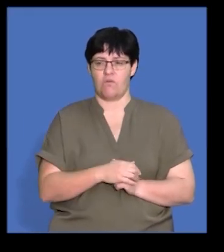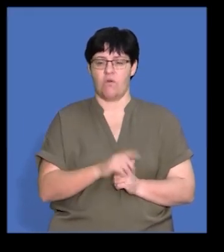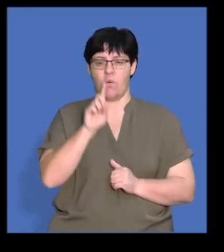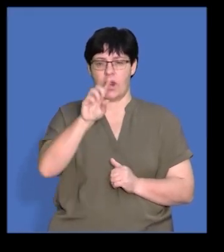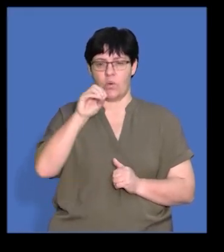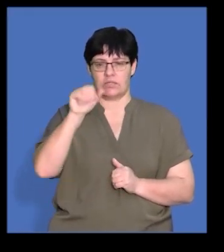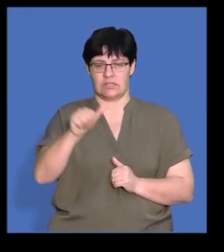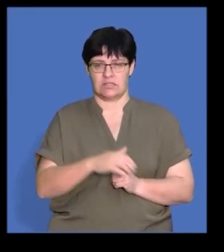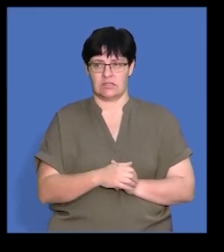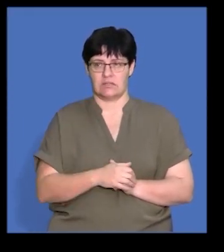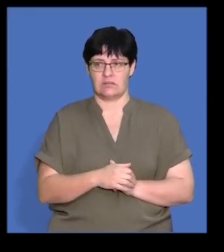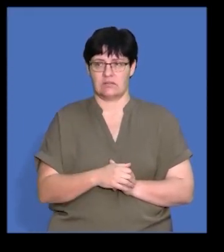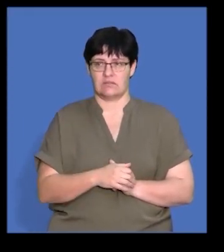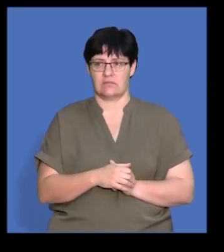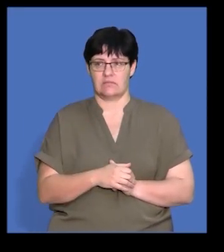774,106.